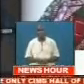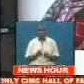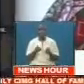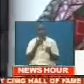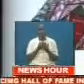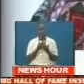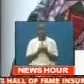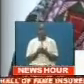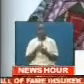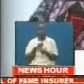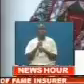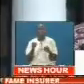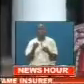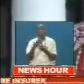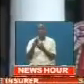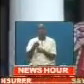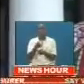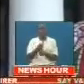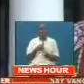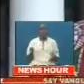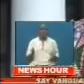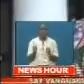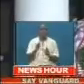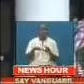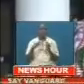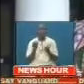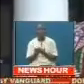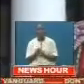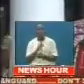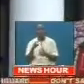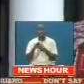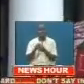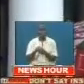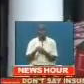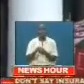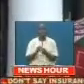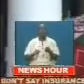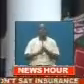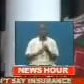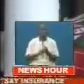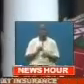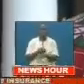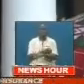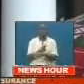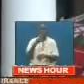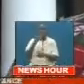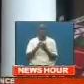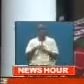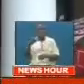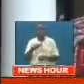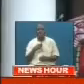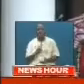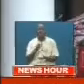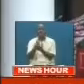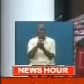it's good because I don't work, but I get money. I'm encouraging the companies I join to back up, so at times they invite me to help